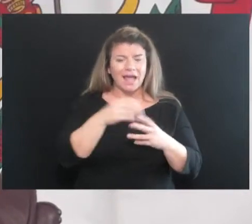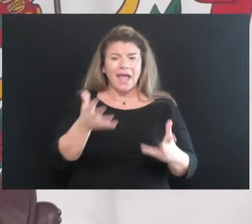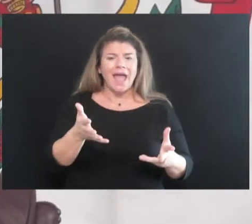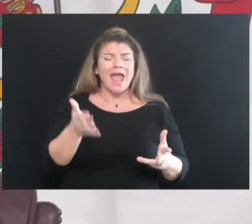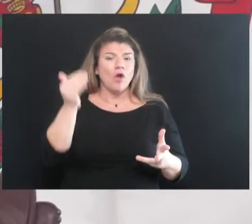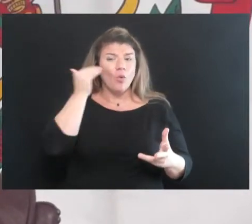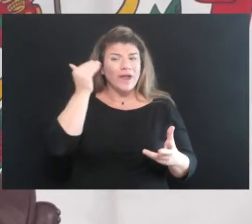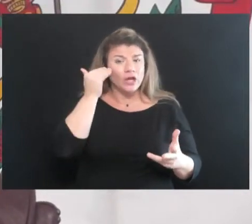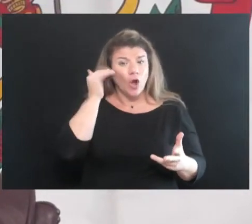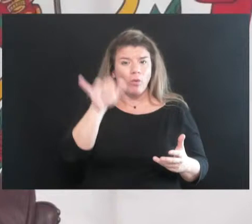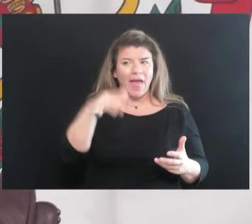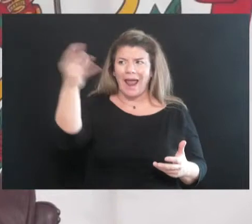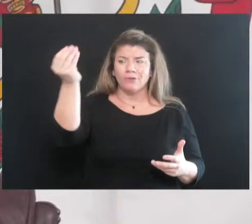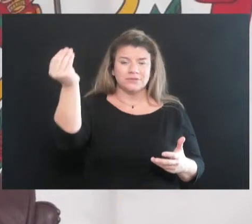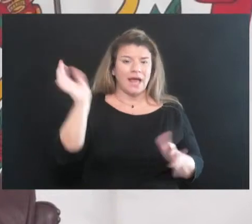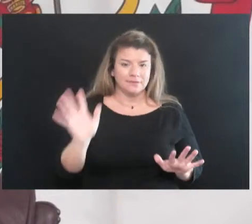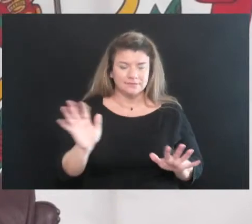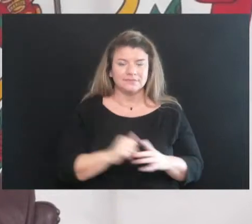outside. However,